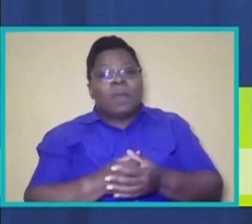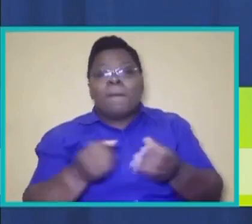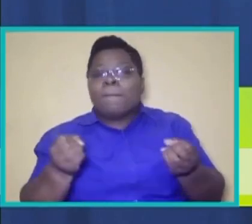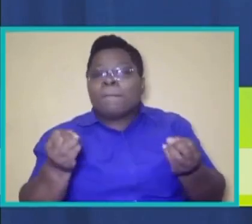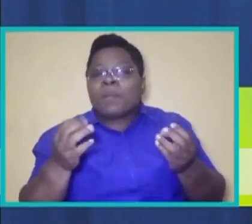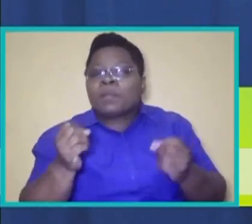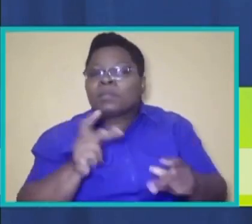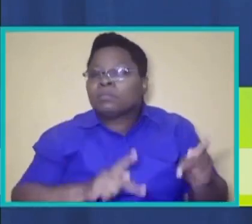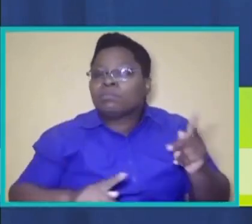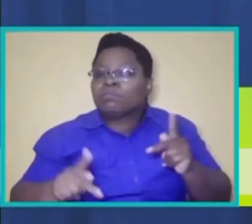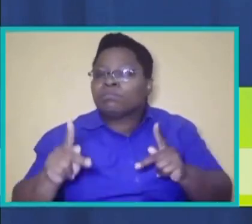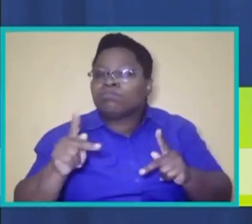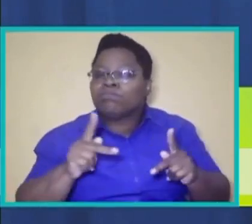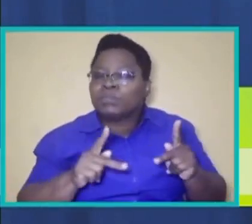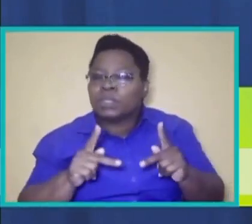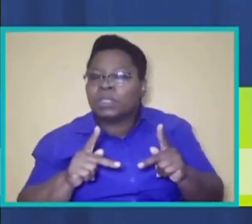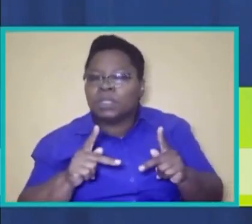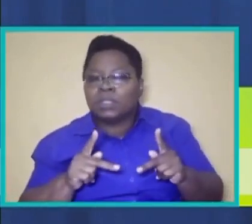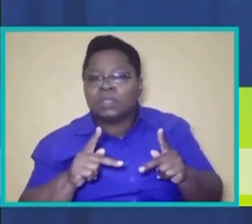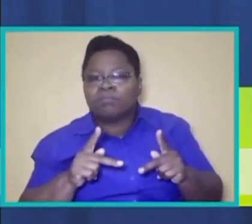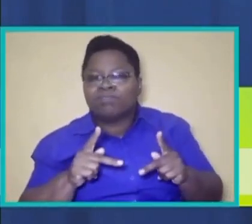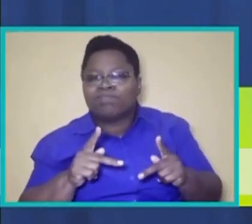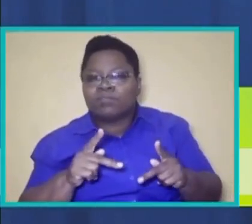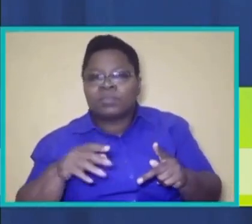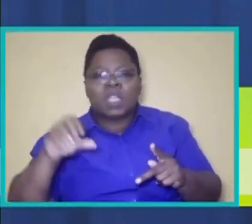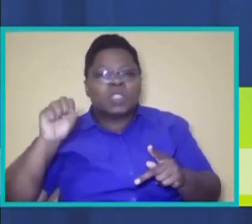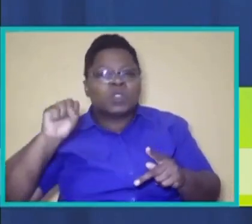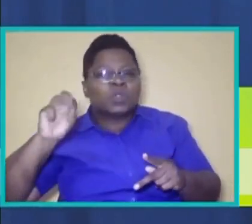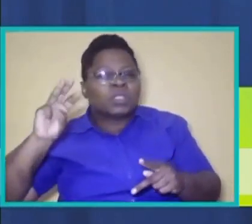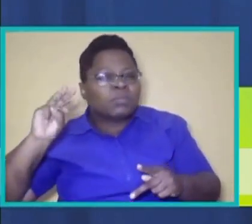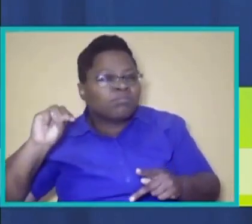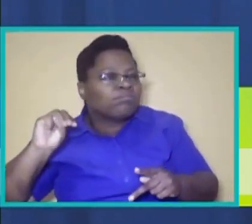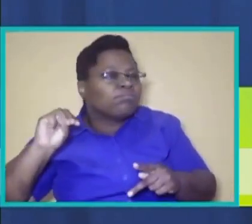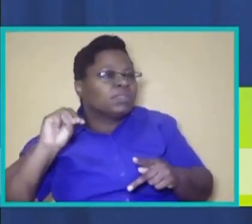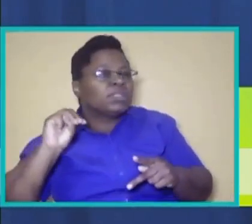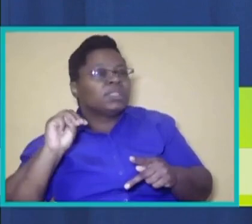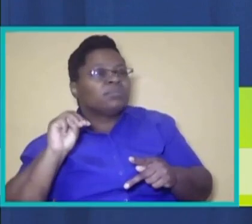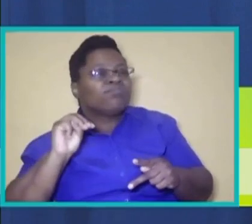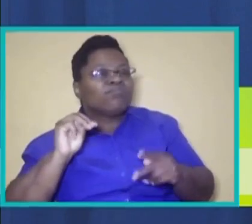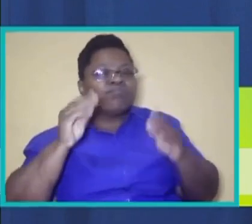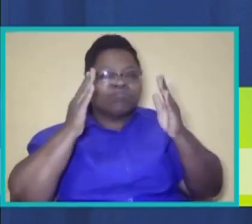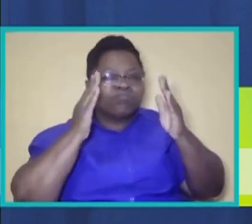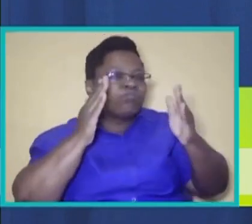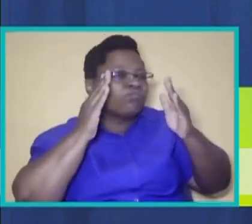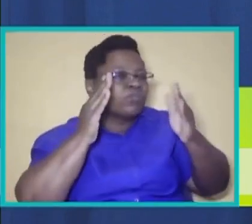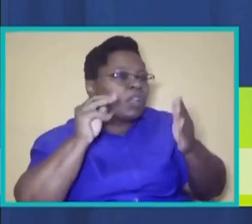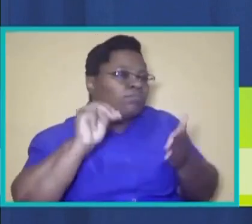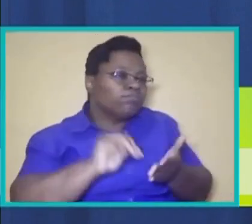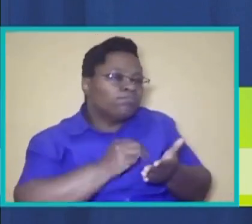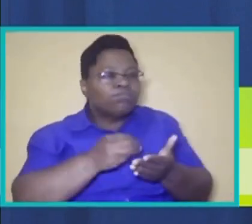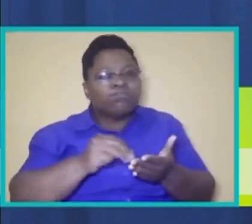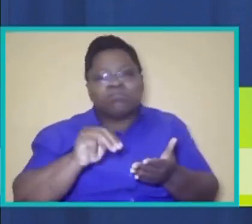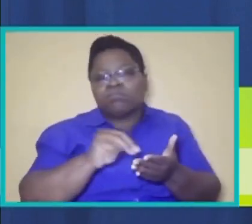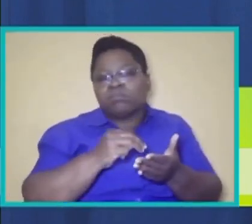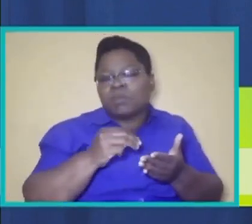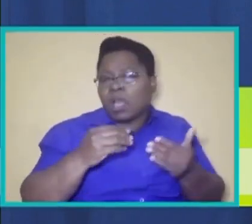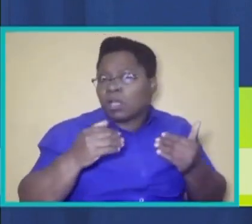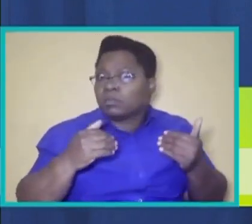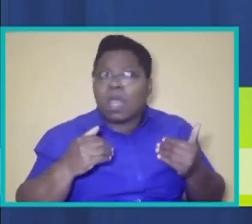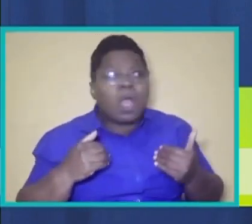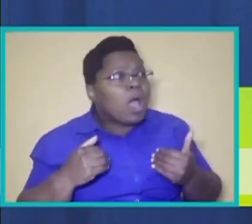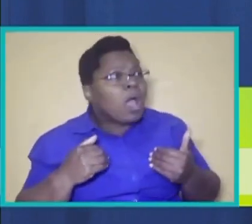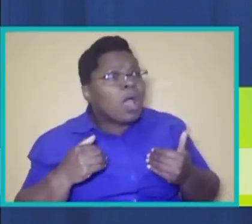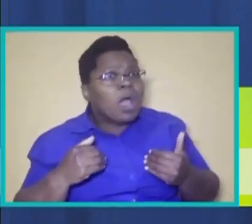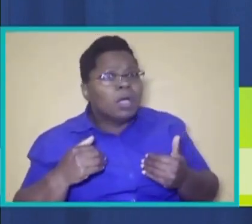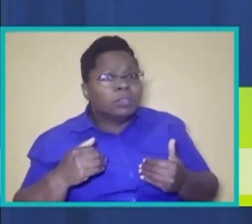following social media, music, and have the gangs, 6